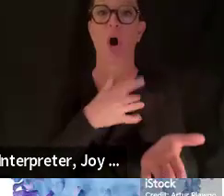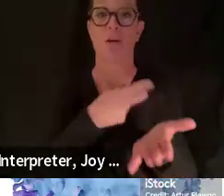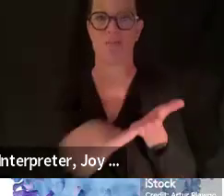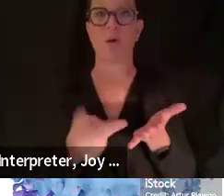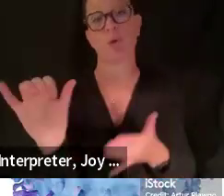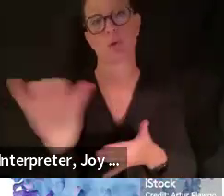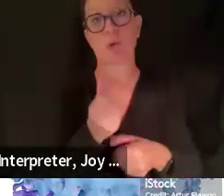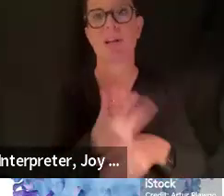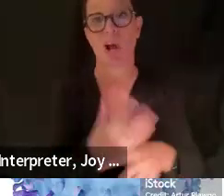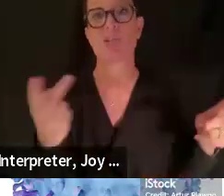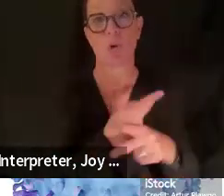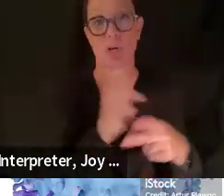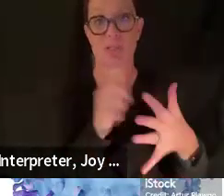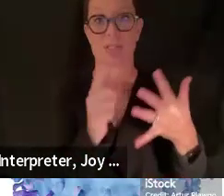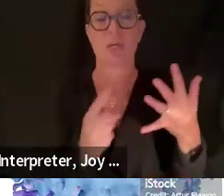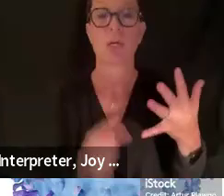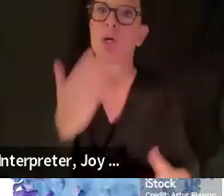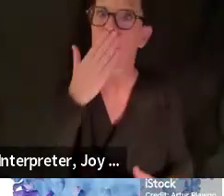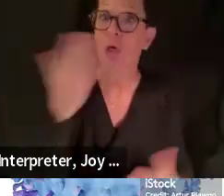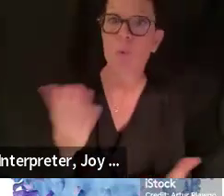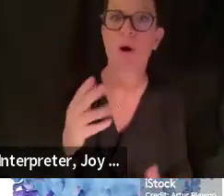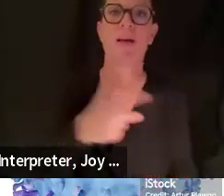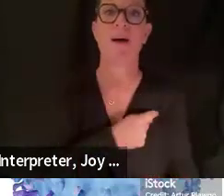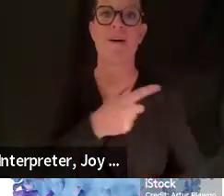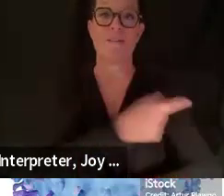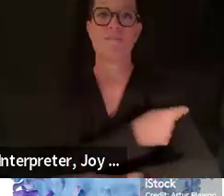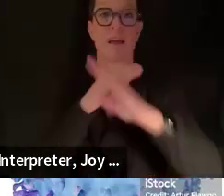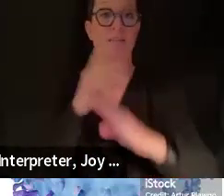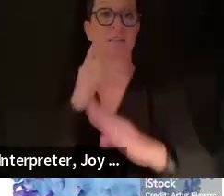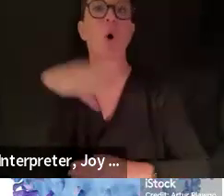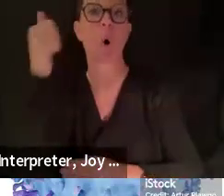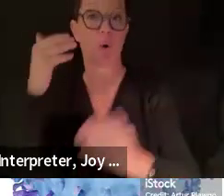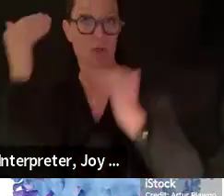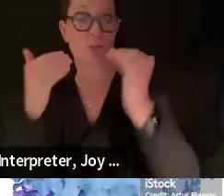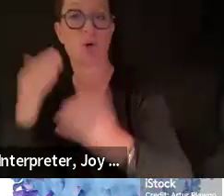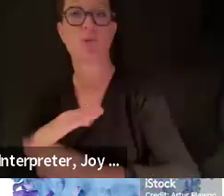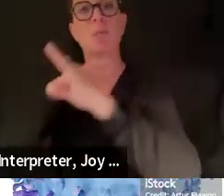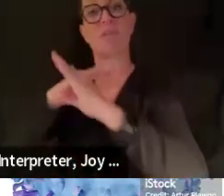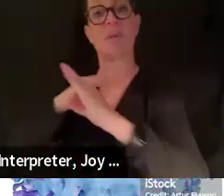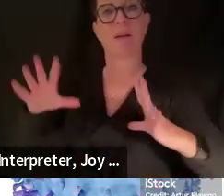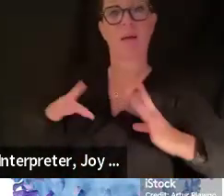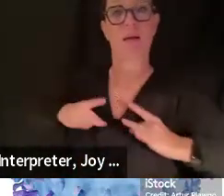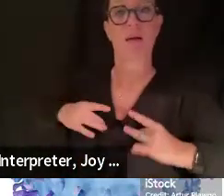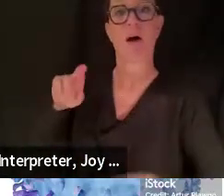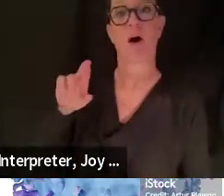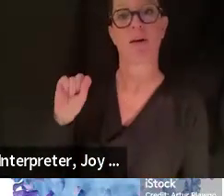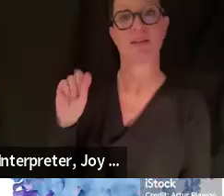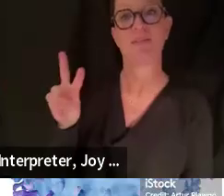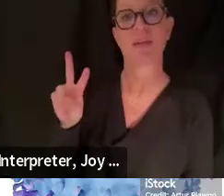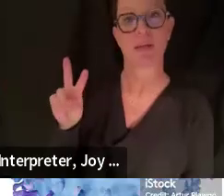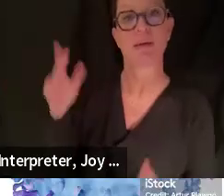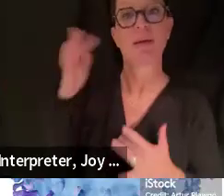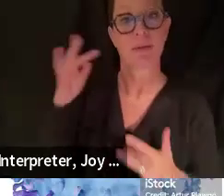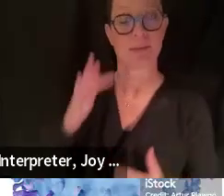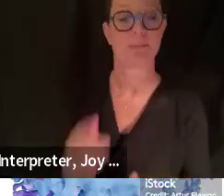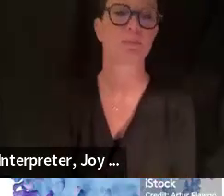well. The good news is there is a vaccine for older adults that helps prevent against severe RSV